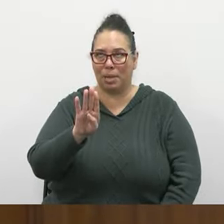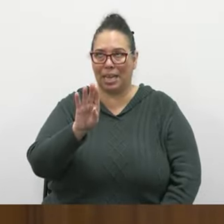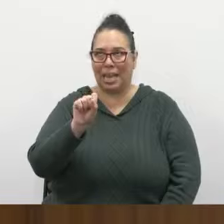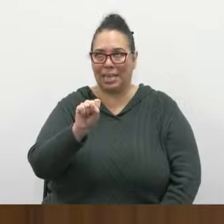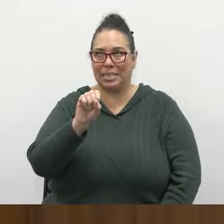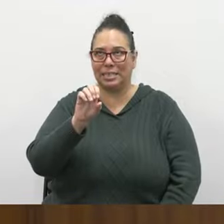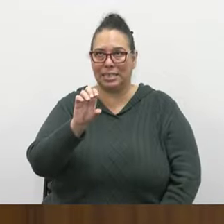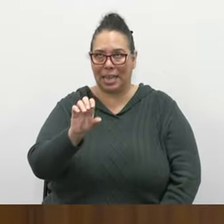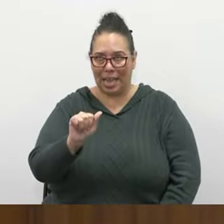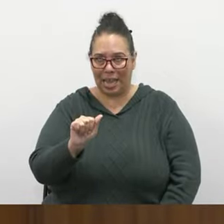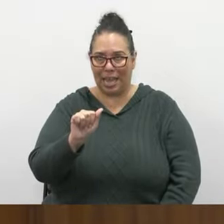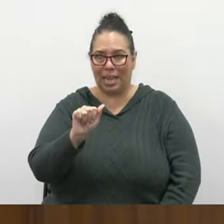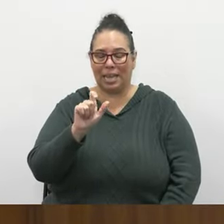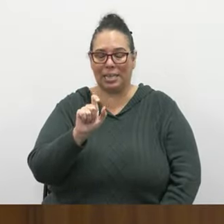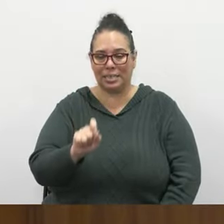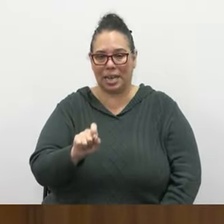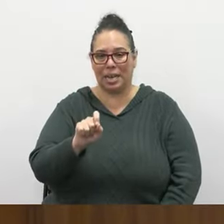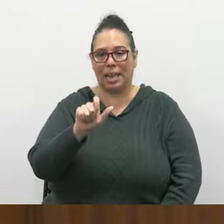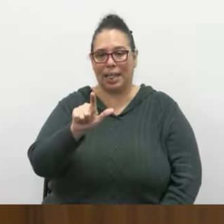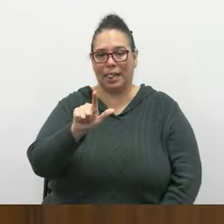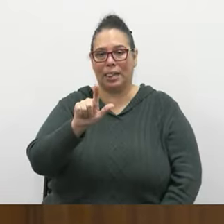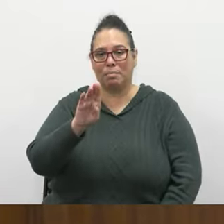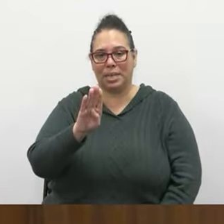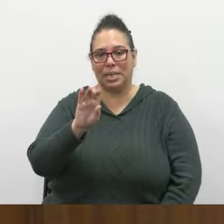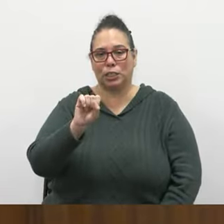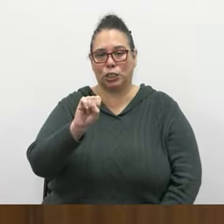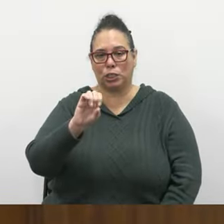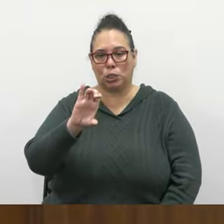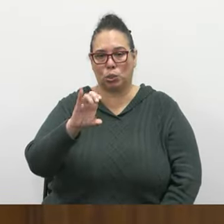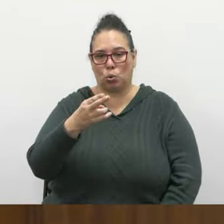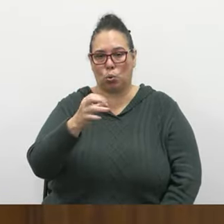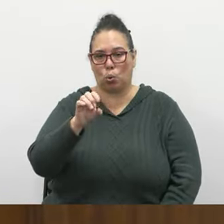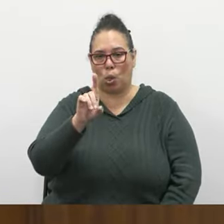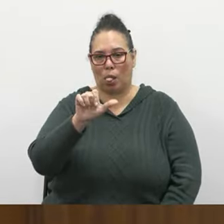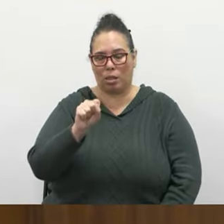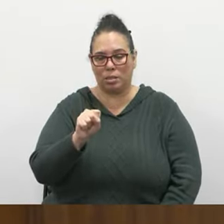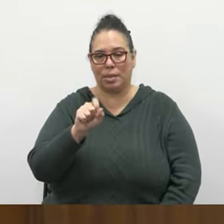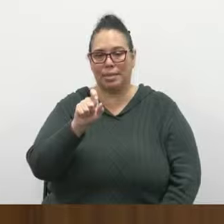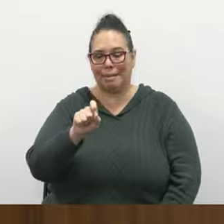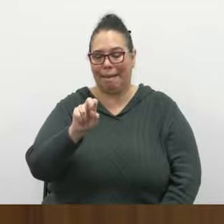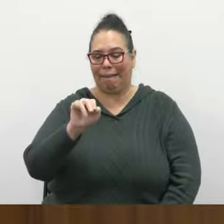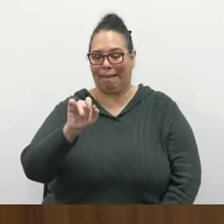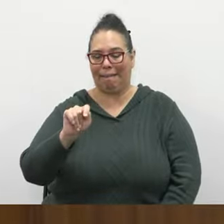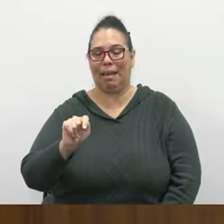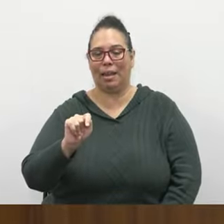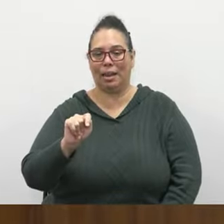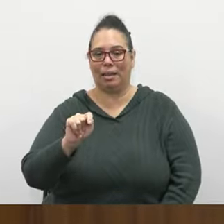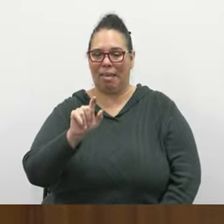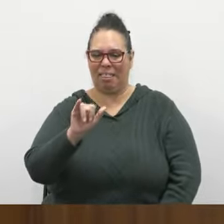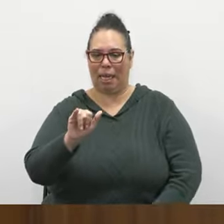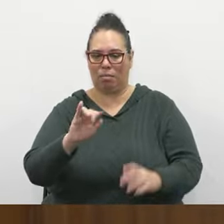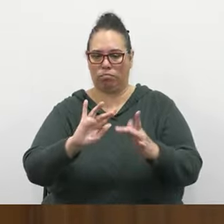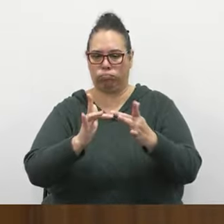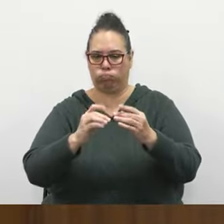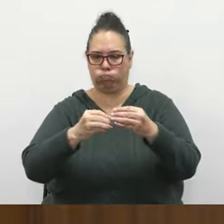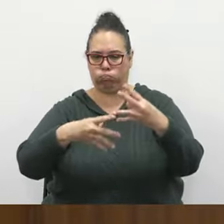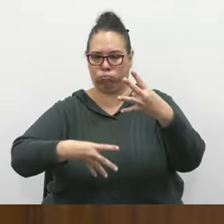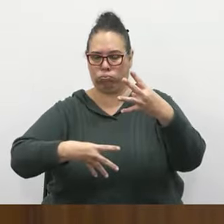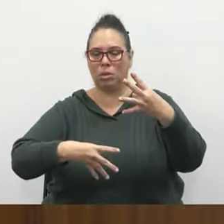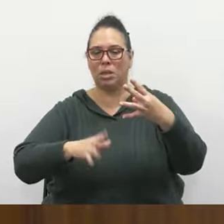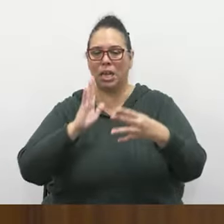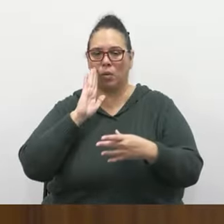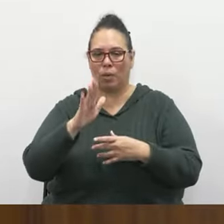lbsa.lbschools.net. And on that website, it gives you their new location, contact information, and more information about each of their programs.